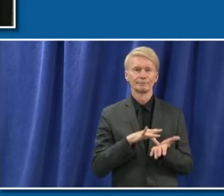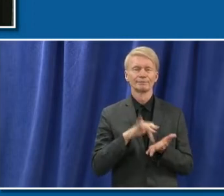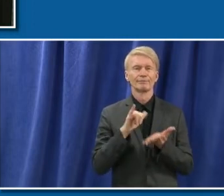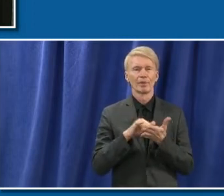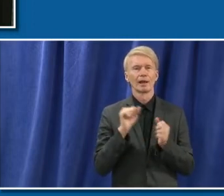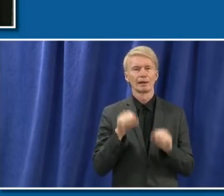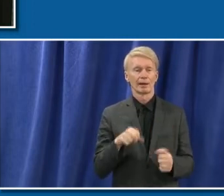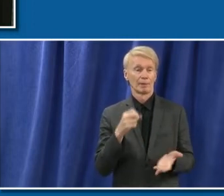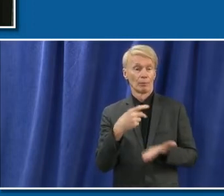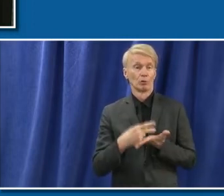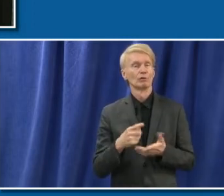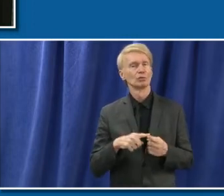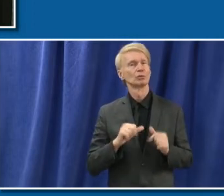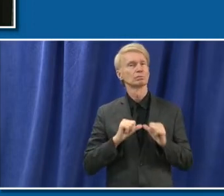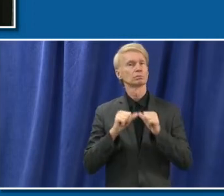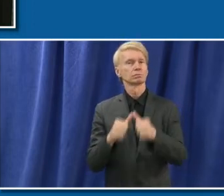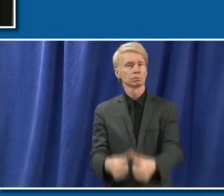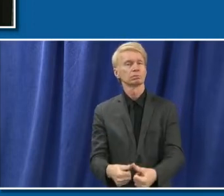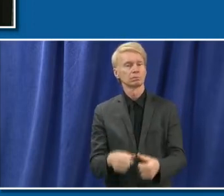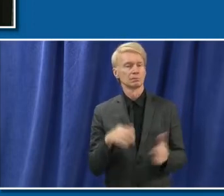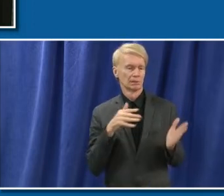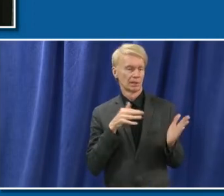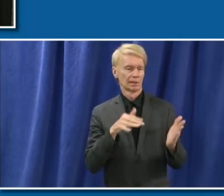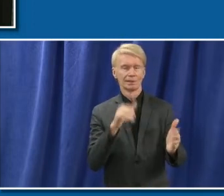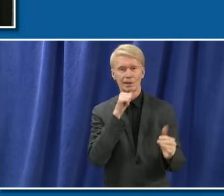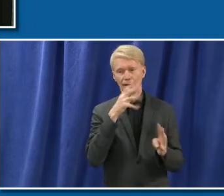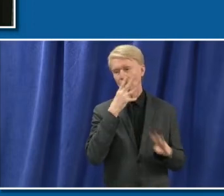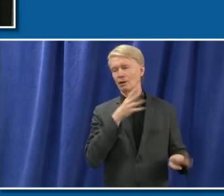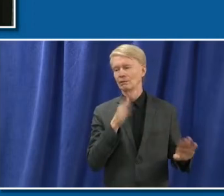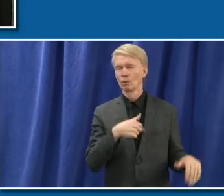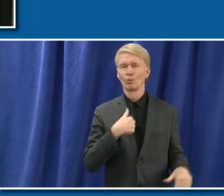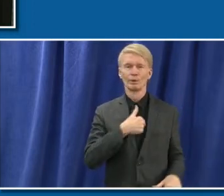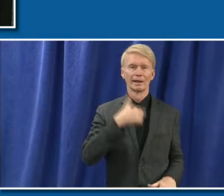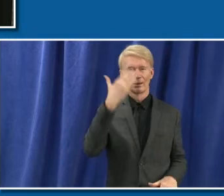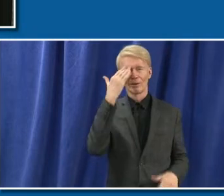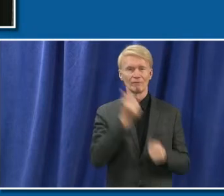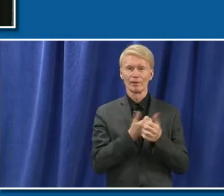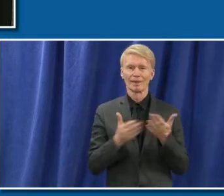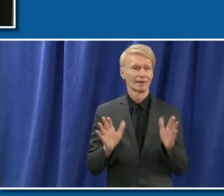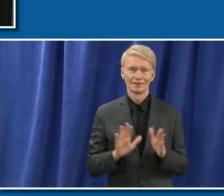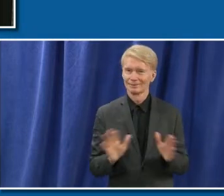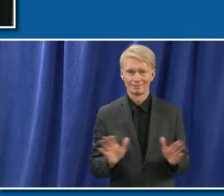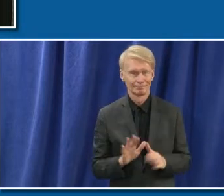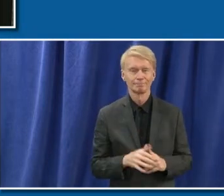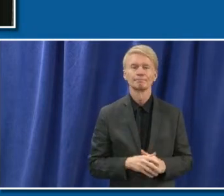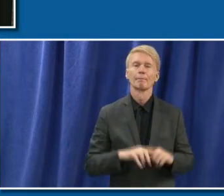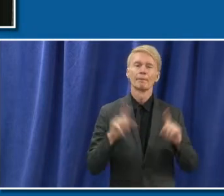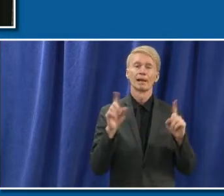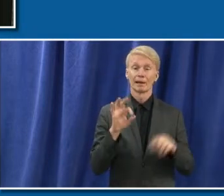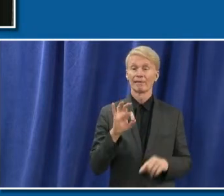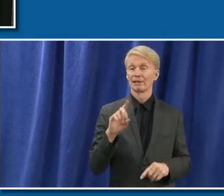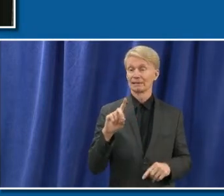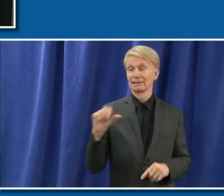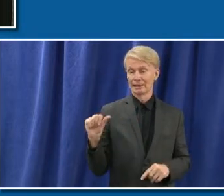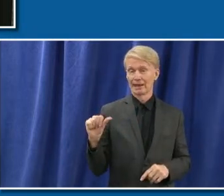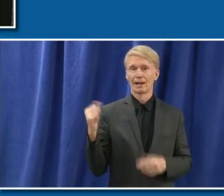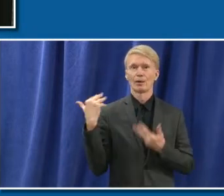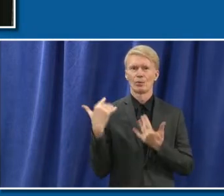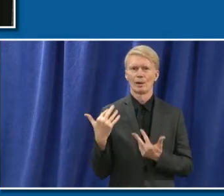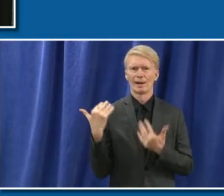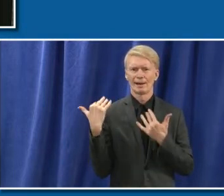that we continue to learn about it. But that's some of what the follow-up will be looking like long term. The good news is that the FDA